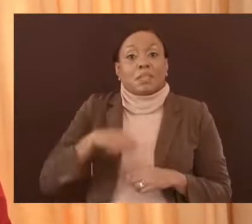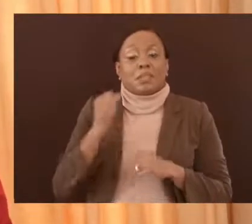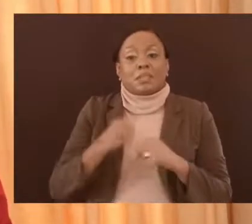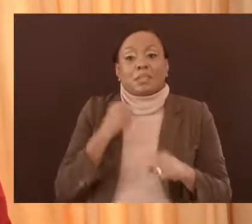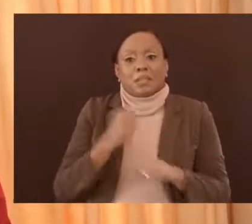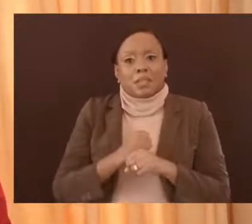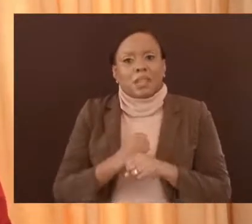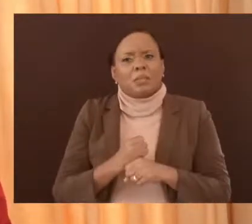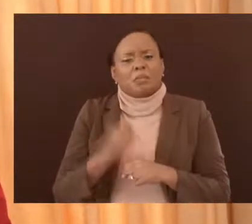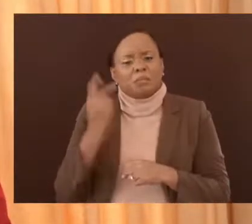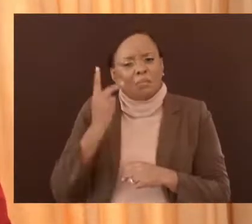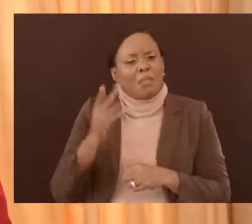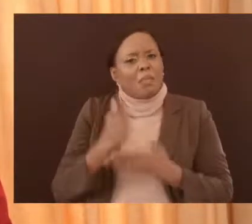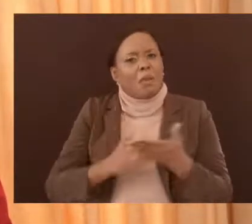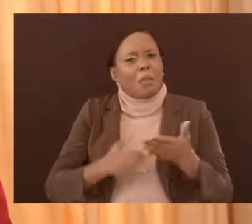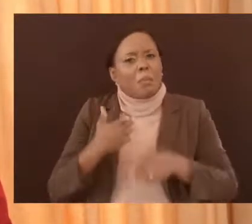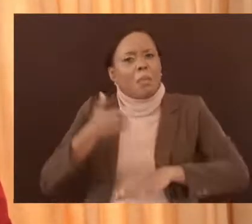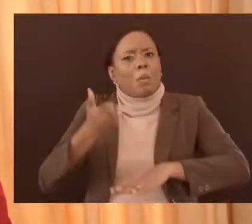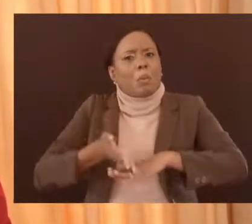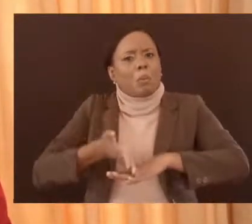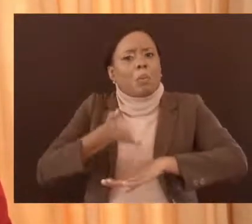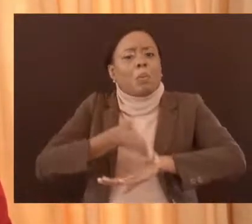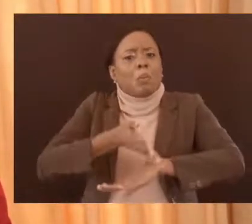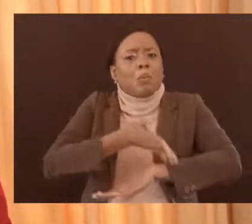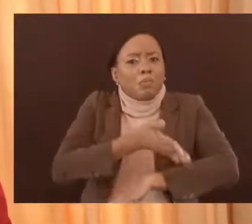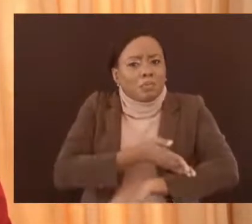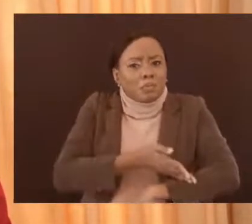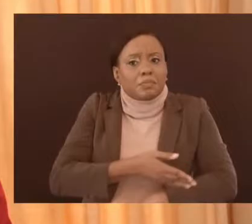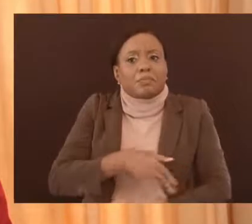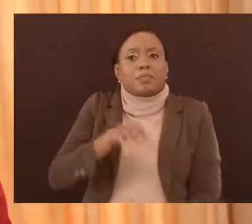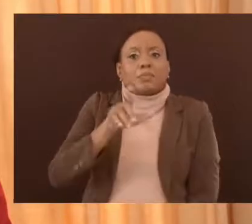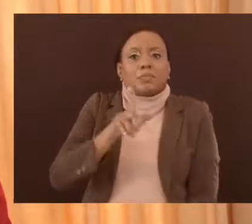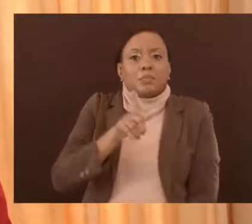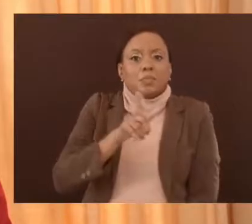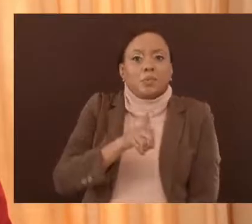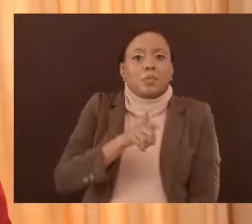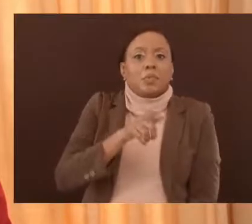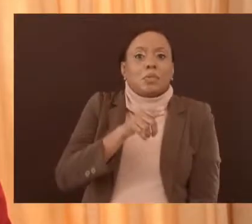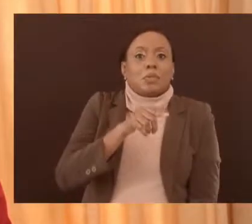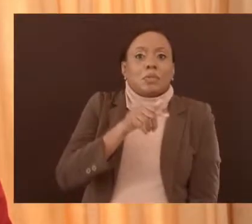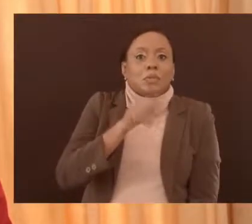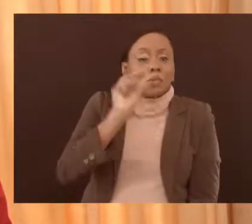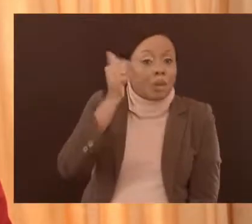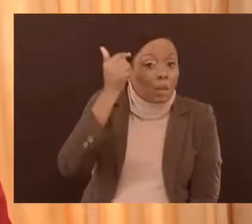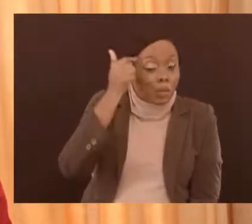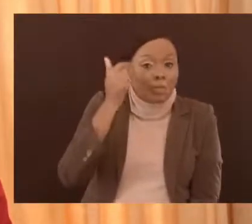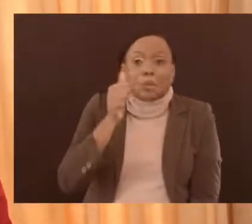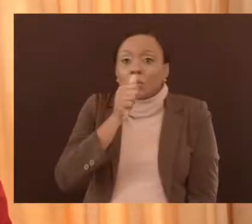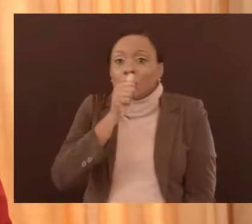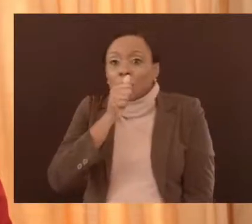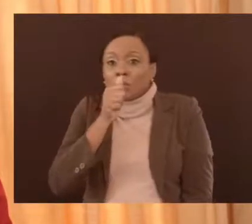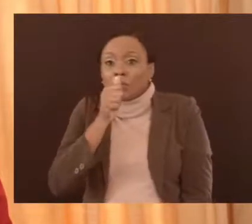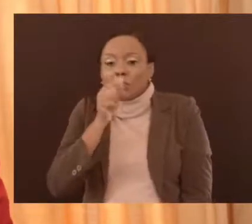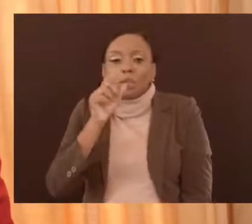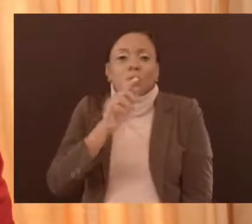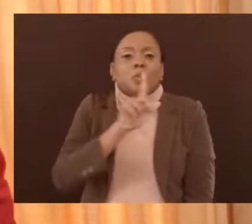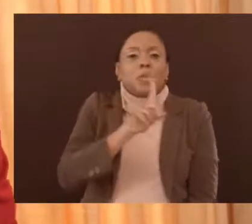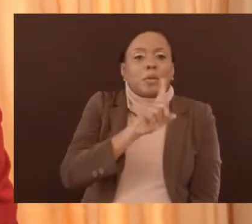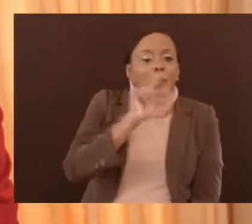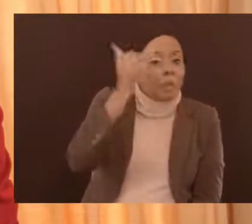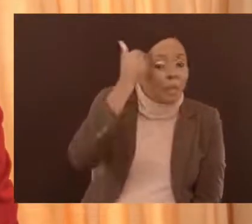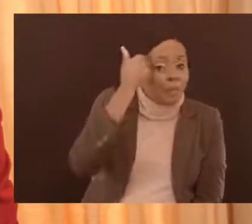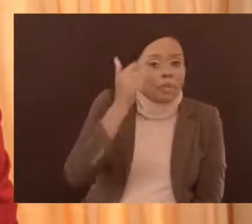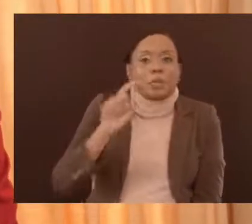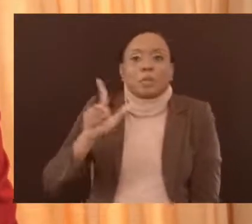has been some improvement from that assessment, with 21 public and 21 private schools performing above